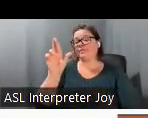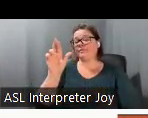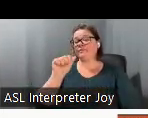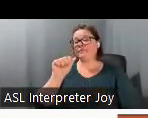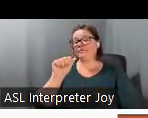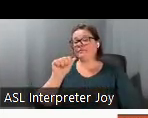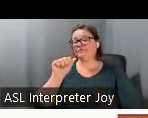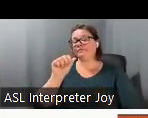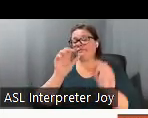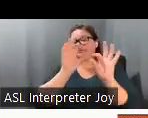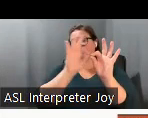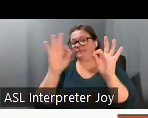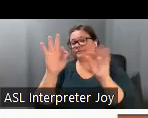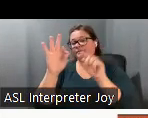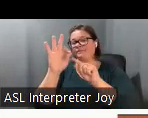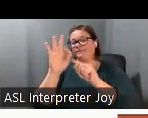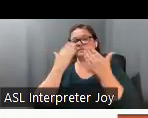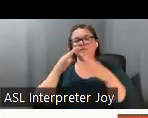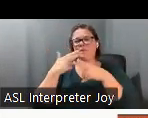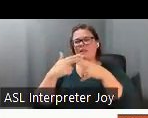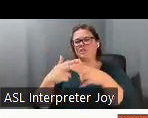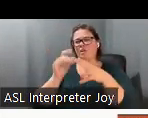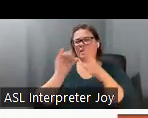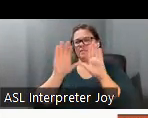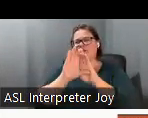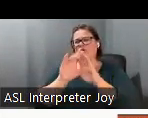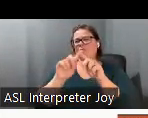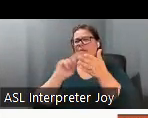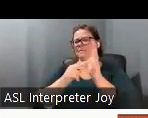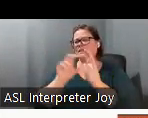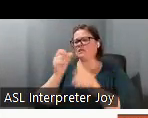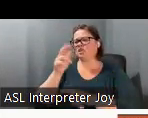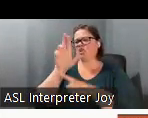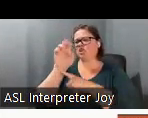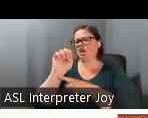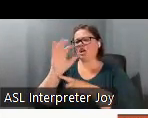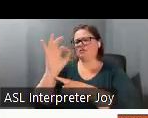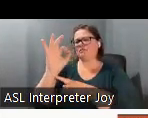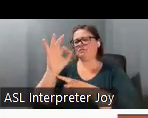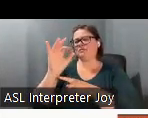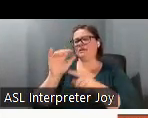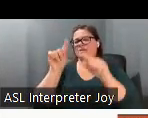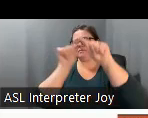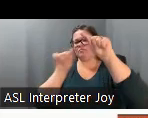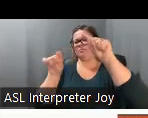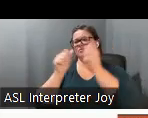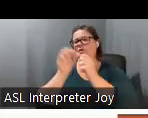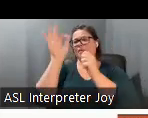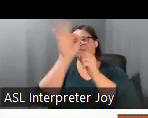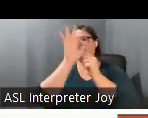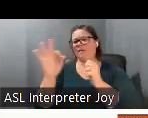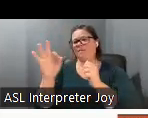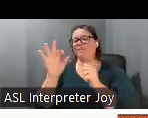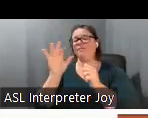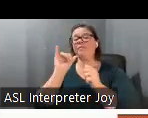activity is, I don't know what they call this icon, but it means share. It's a little triangle with 3 dots on it, and this can be